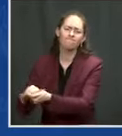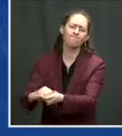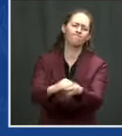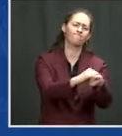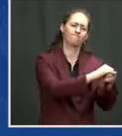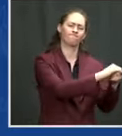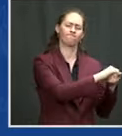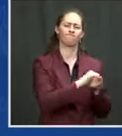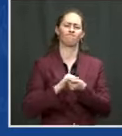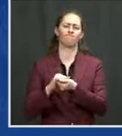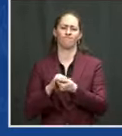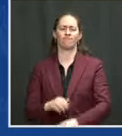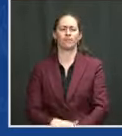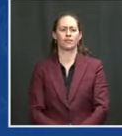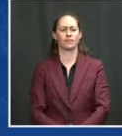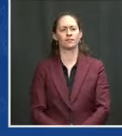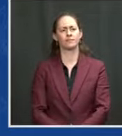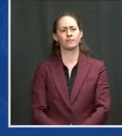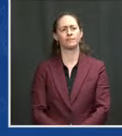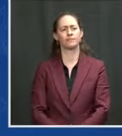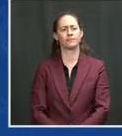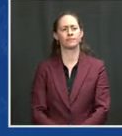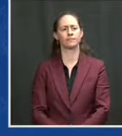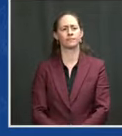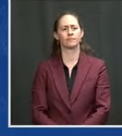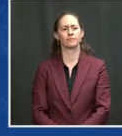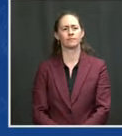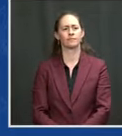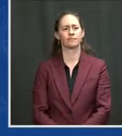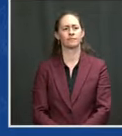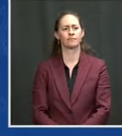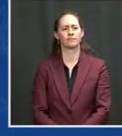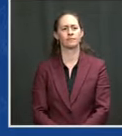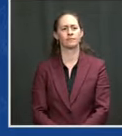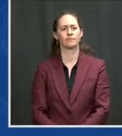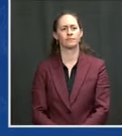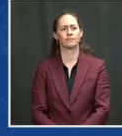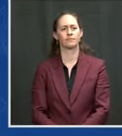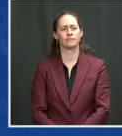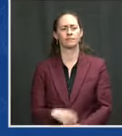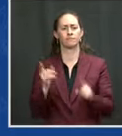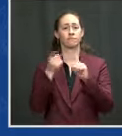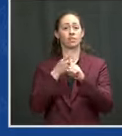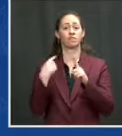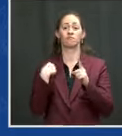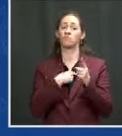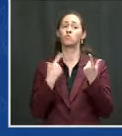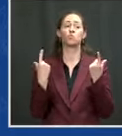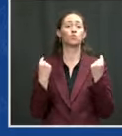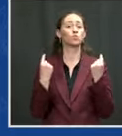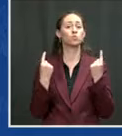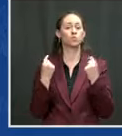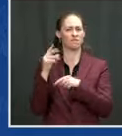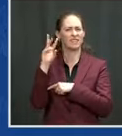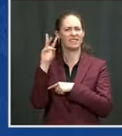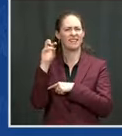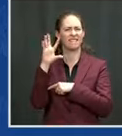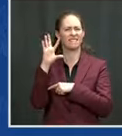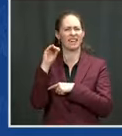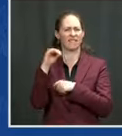We started off right from the word go about 650 locations. We're now up to 1,900 locations